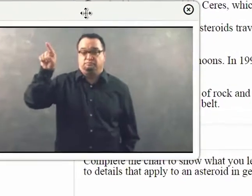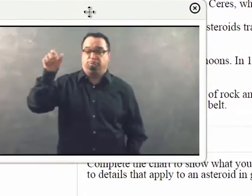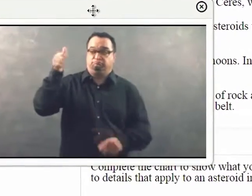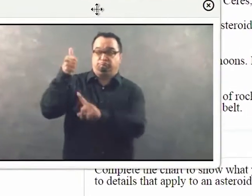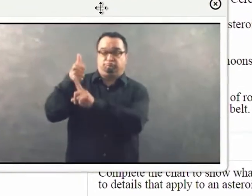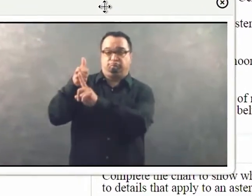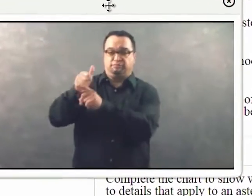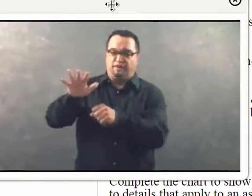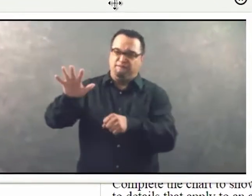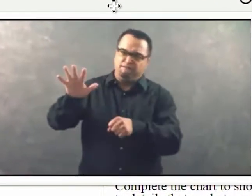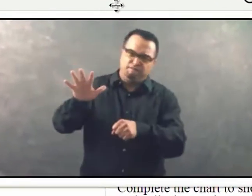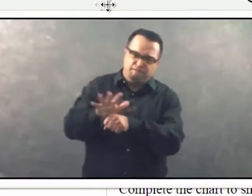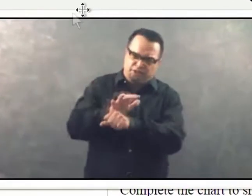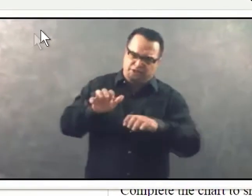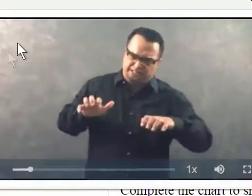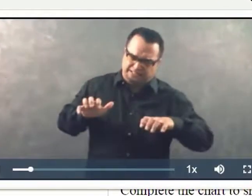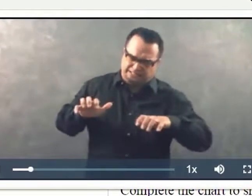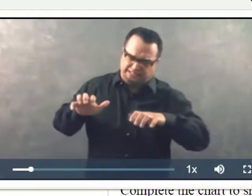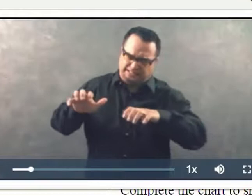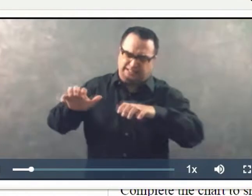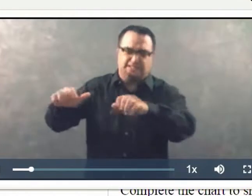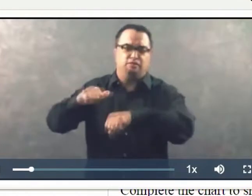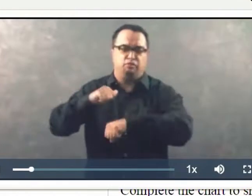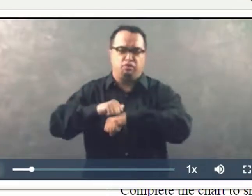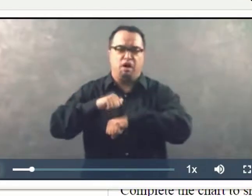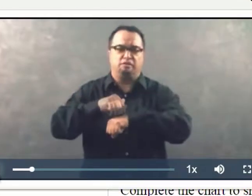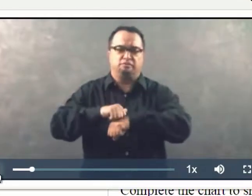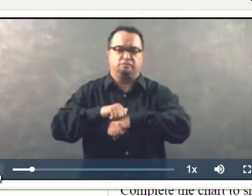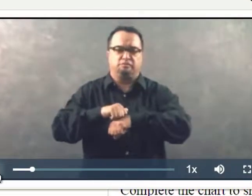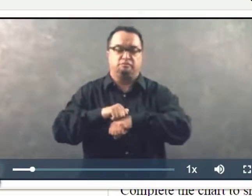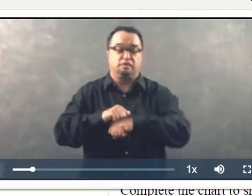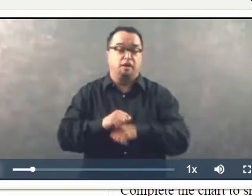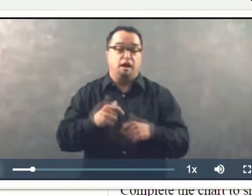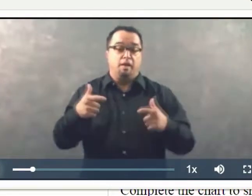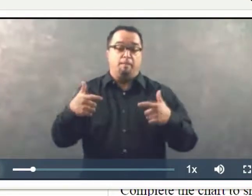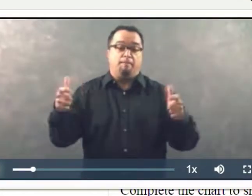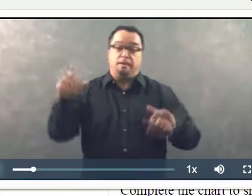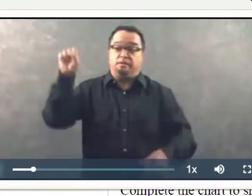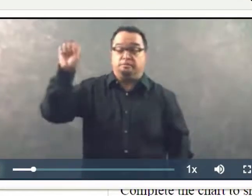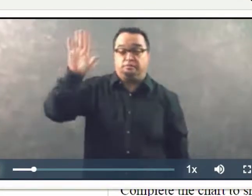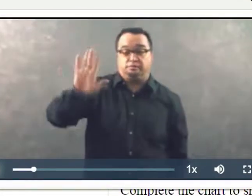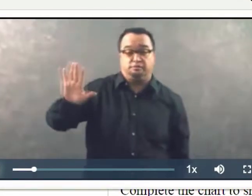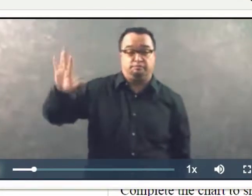You will notice at the bottom of the video screen there are various controls.